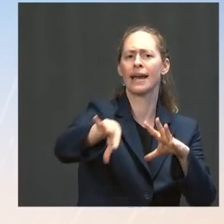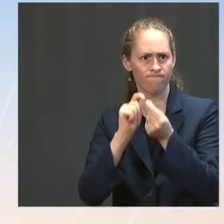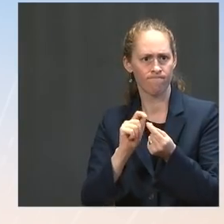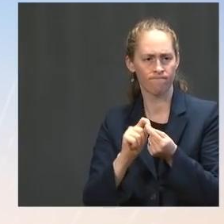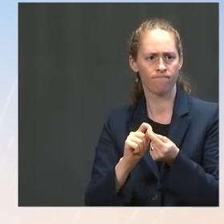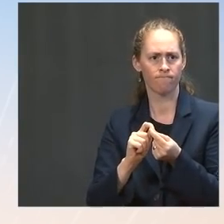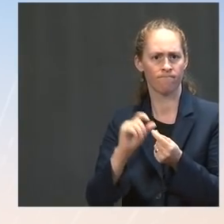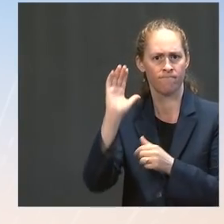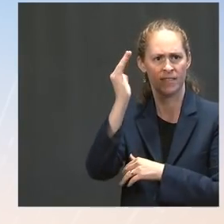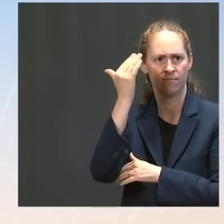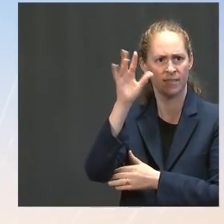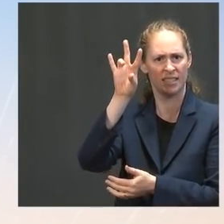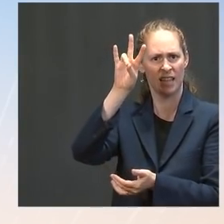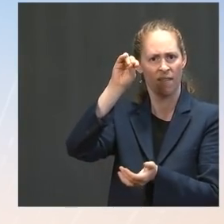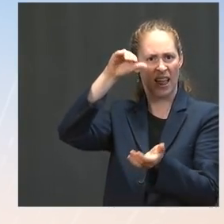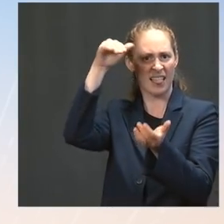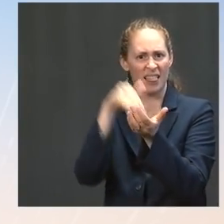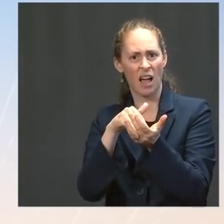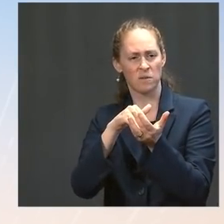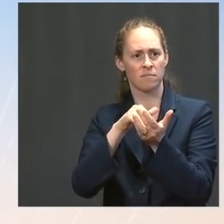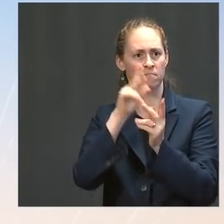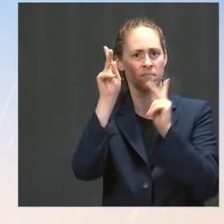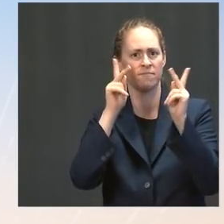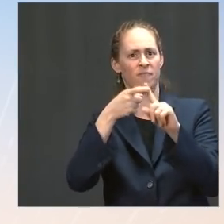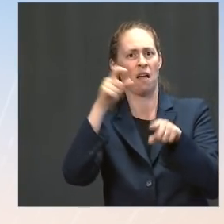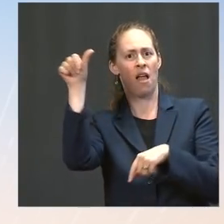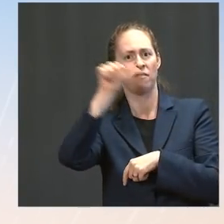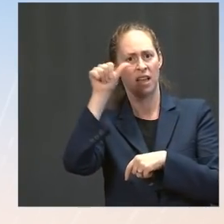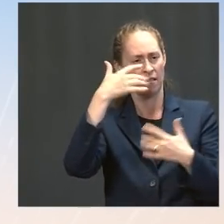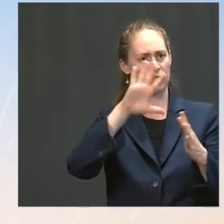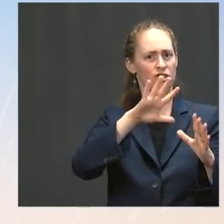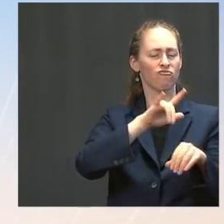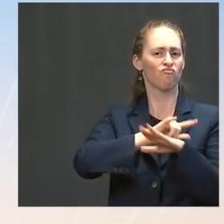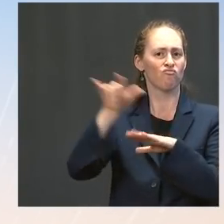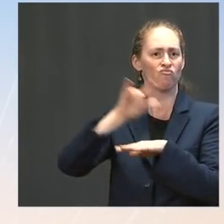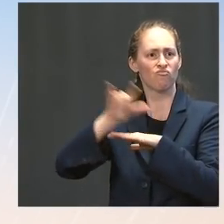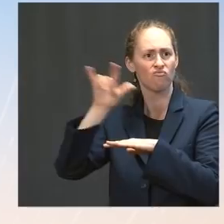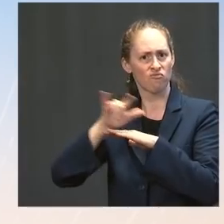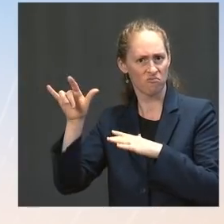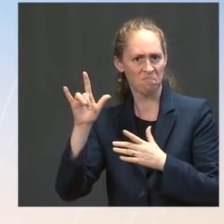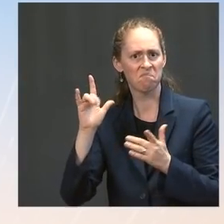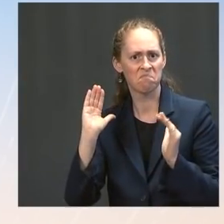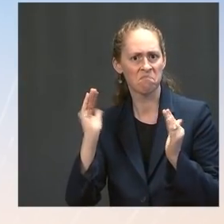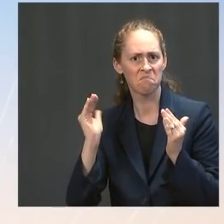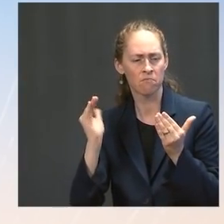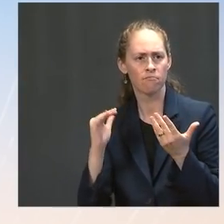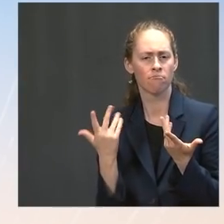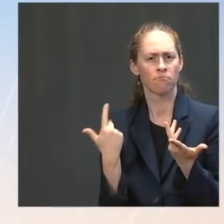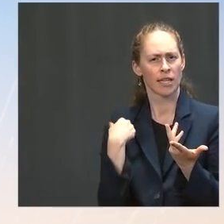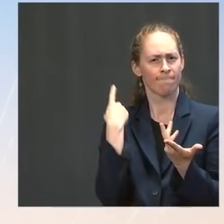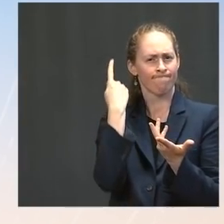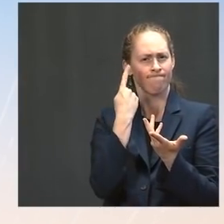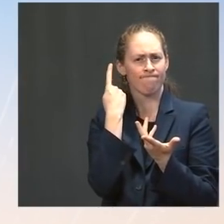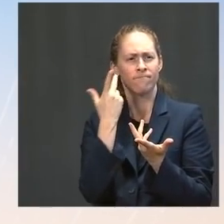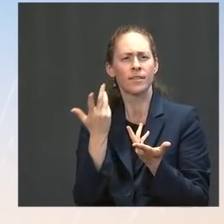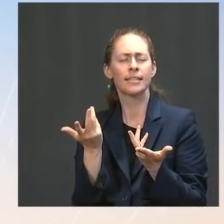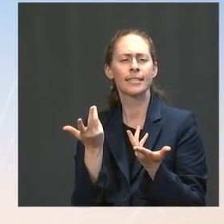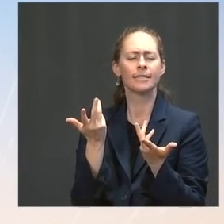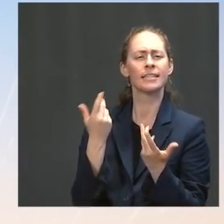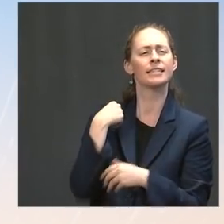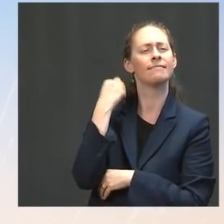can further accelerate the distribution of ERA funds to struggling landlords and renters most at risk of eviction. Specifically,